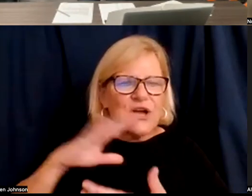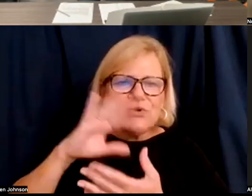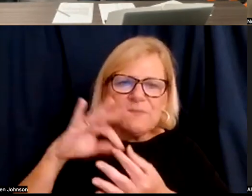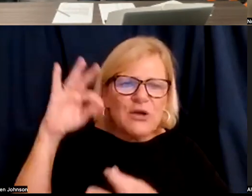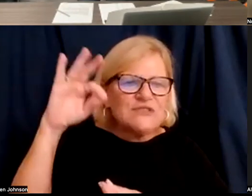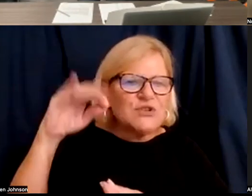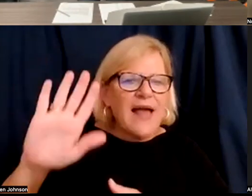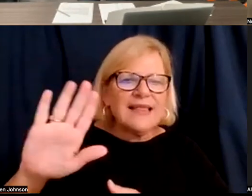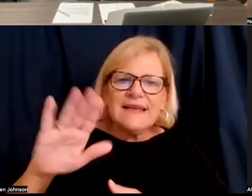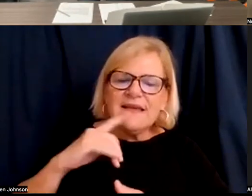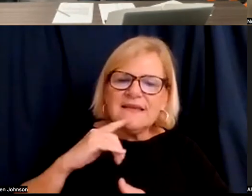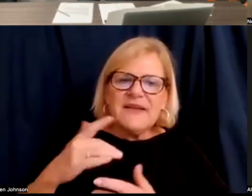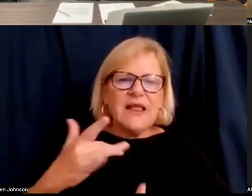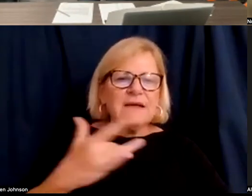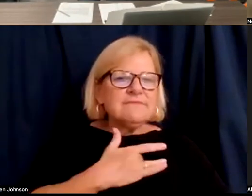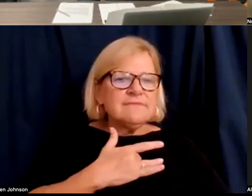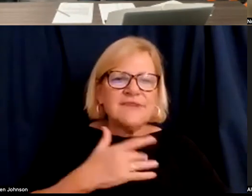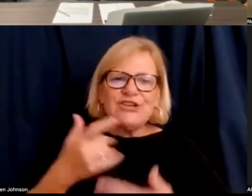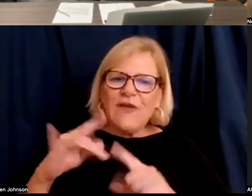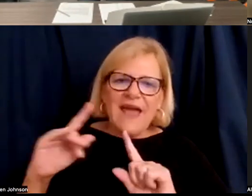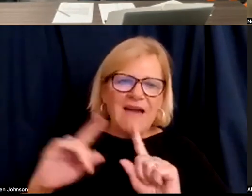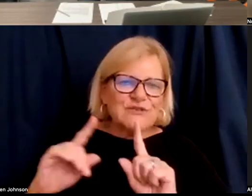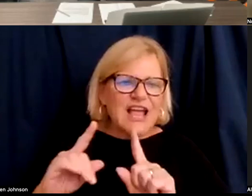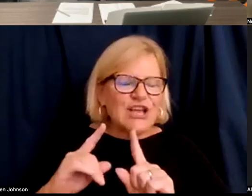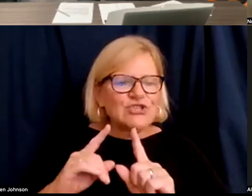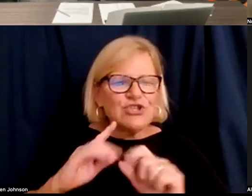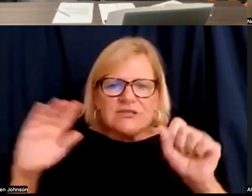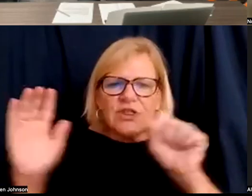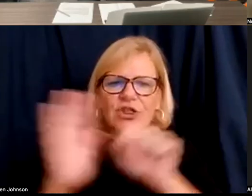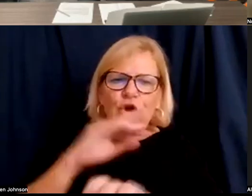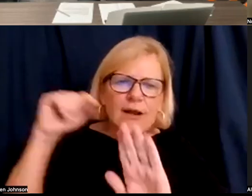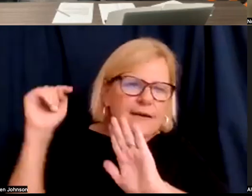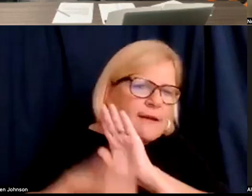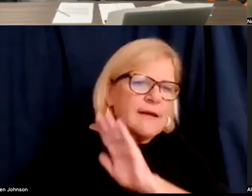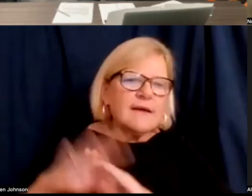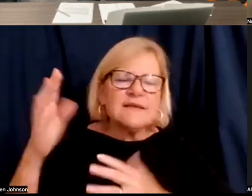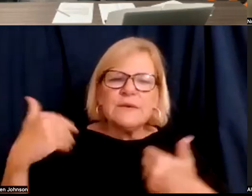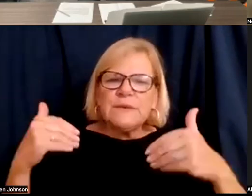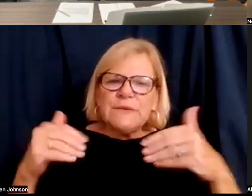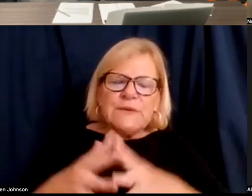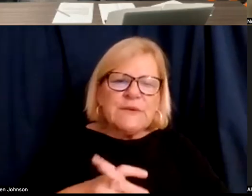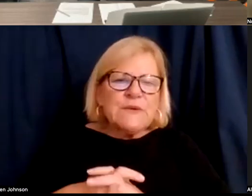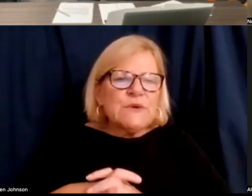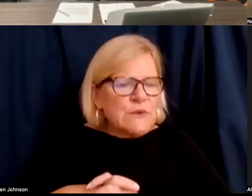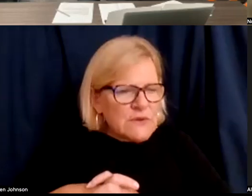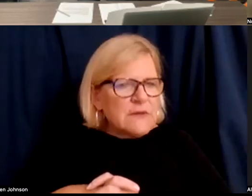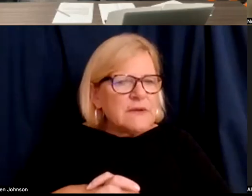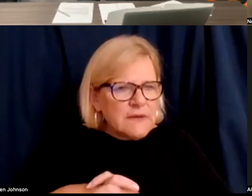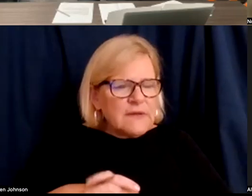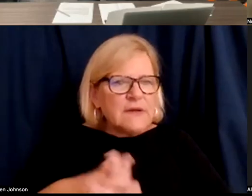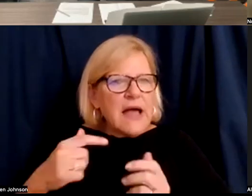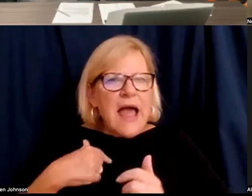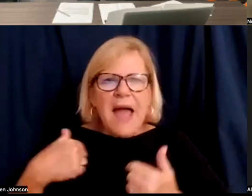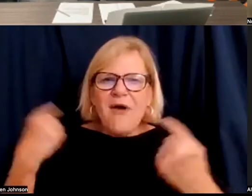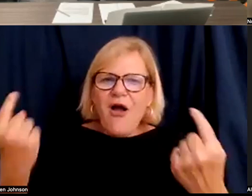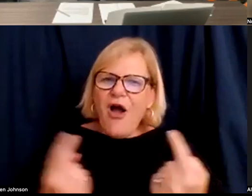that has just been resonating during this conversation, the thoroughness, the in-depthness. I'm